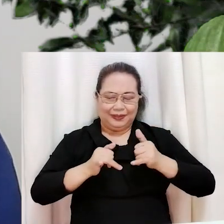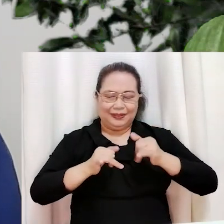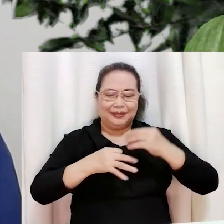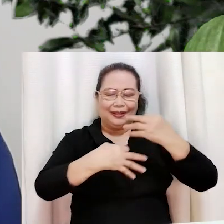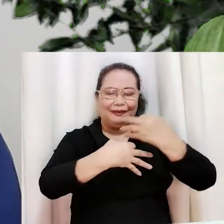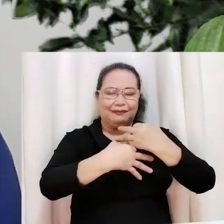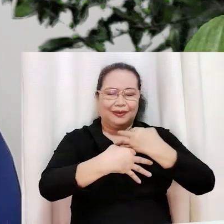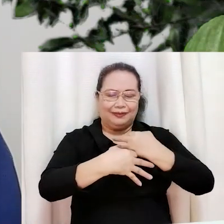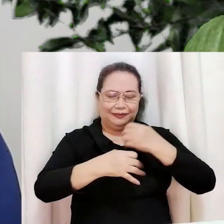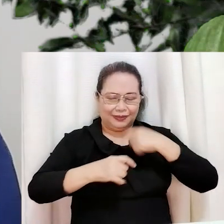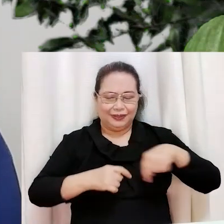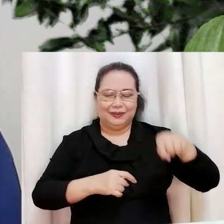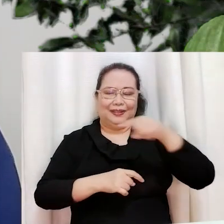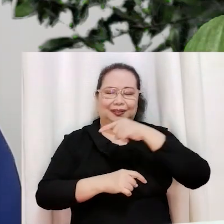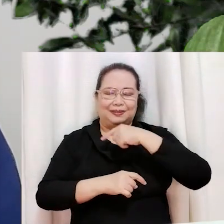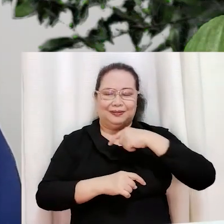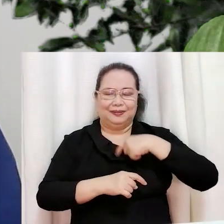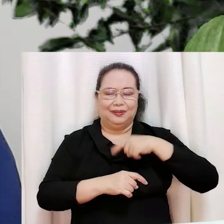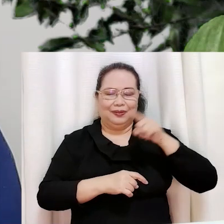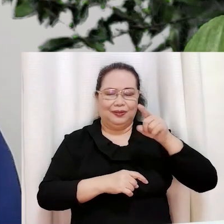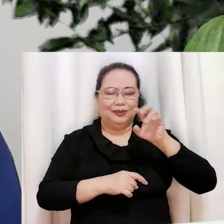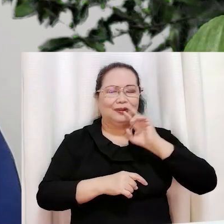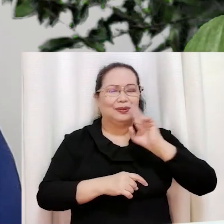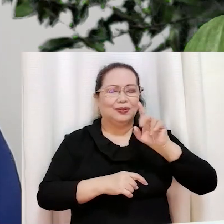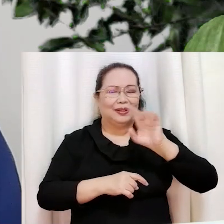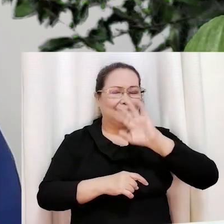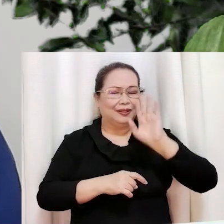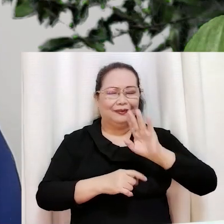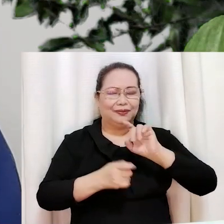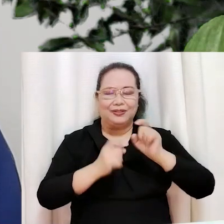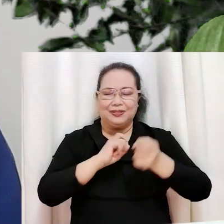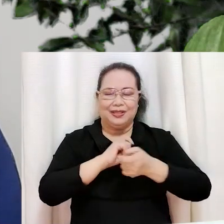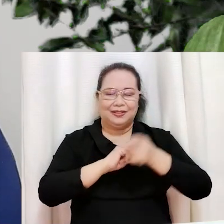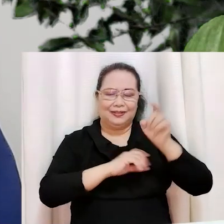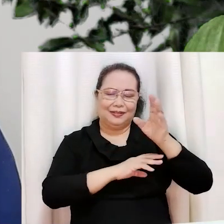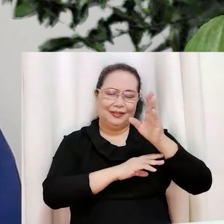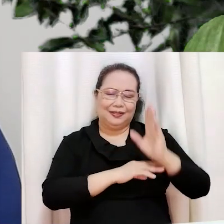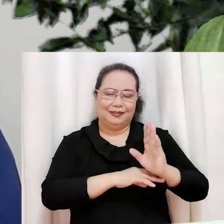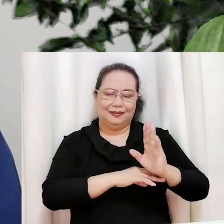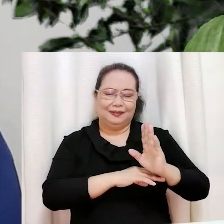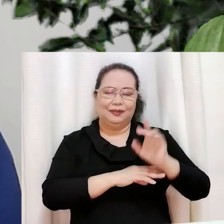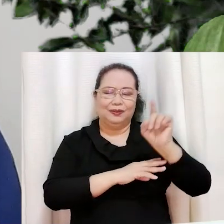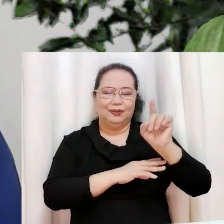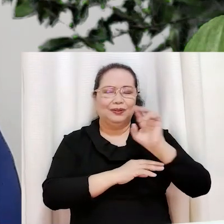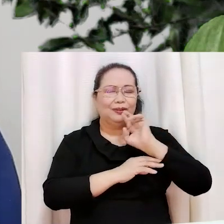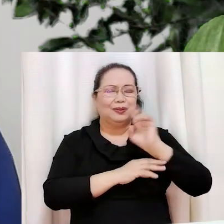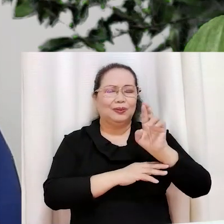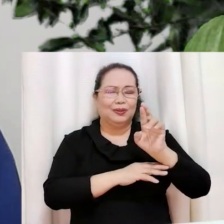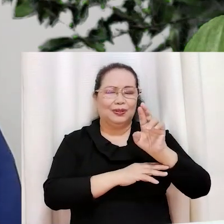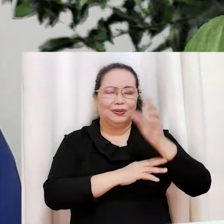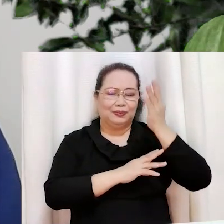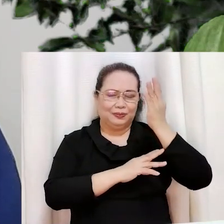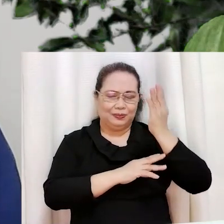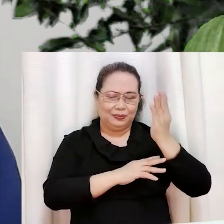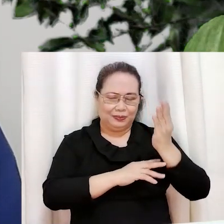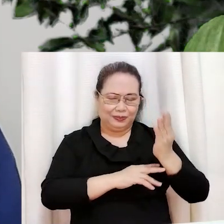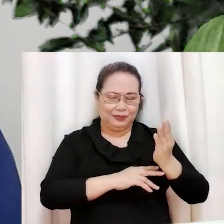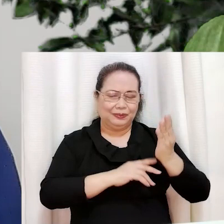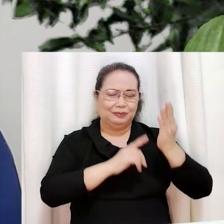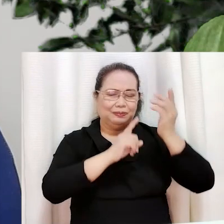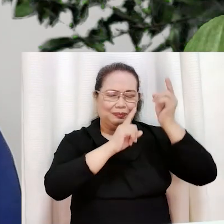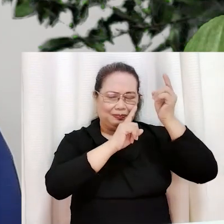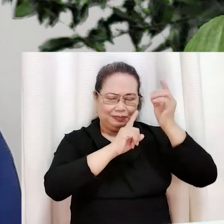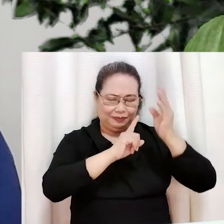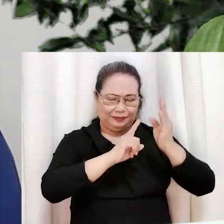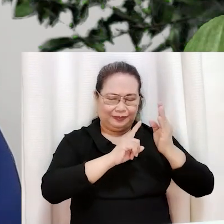faithful. You are our unchanging God. You are who you are,